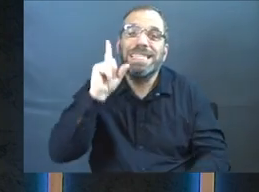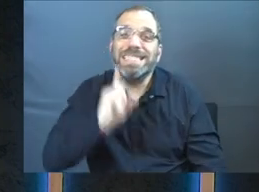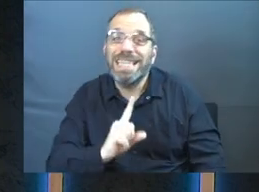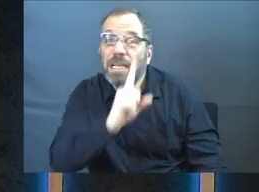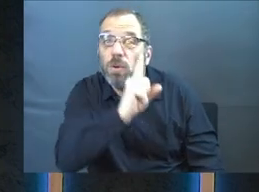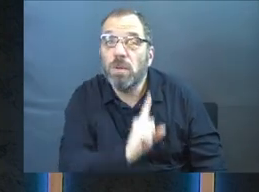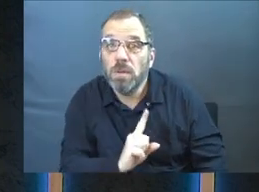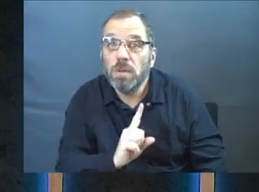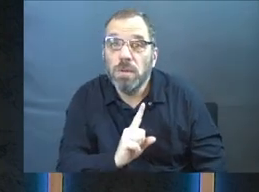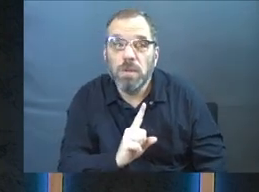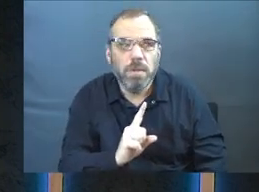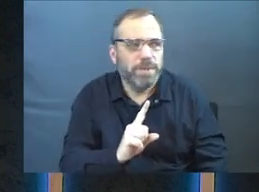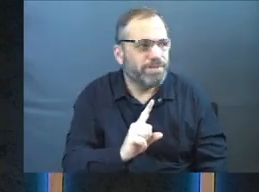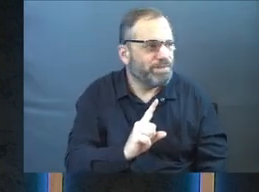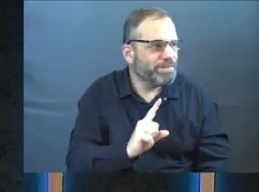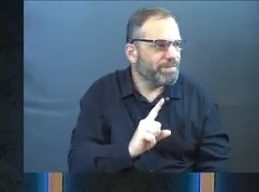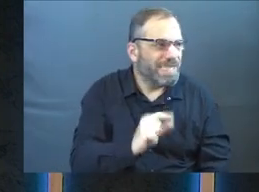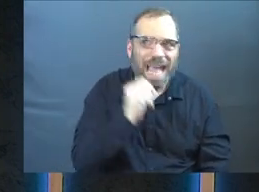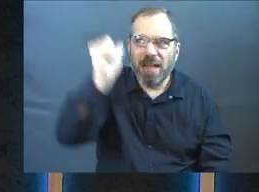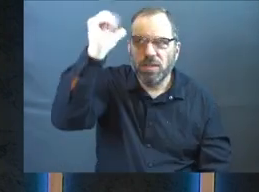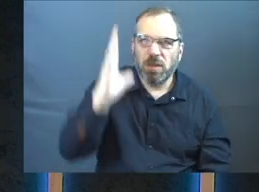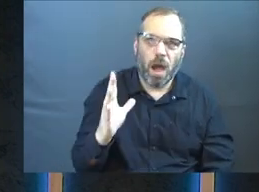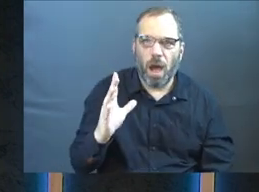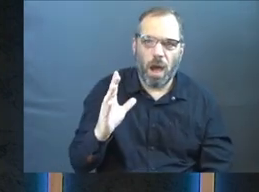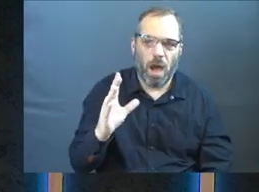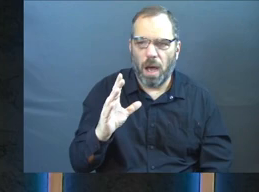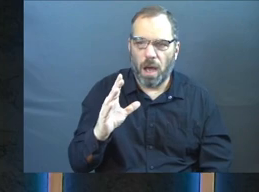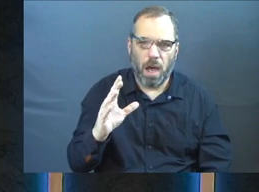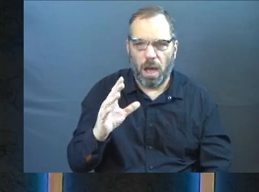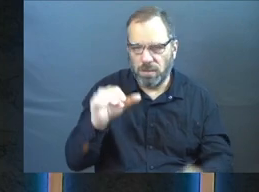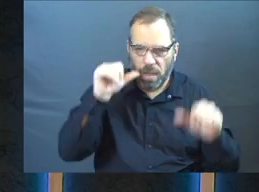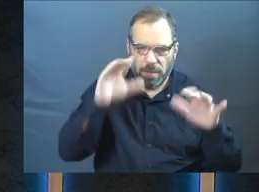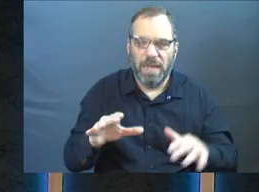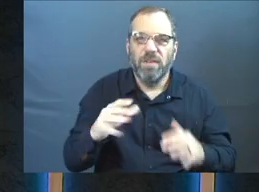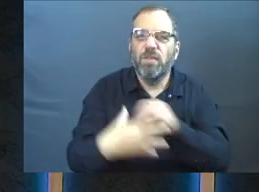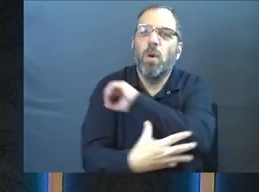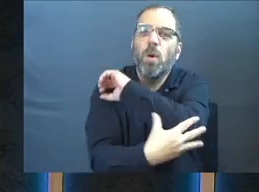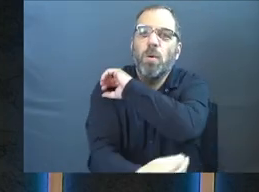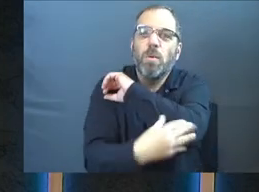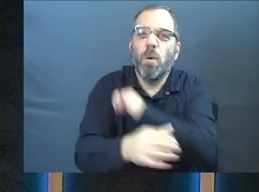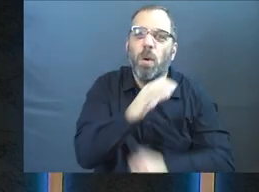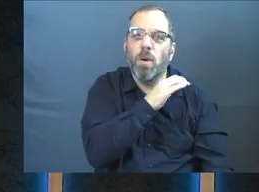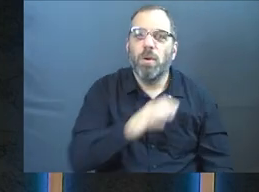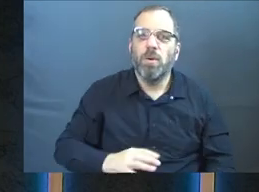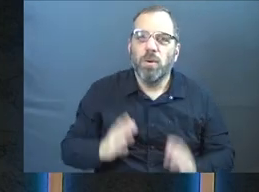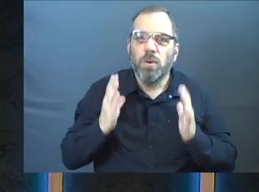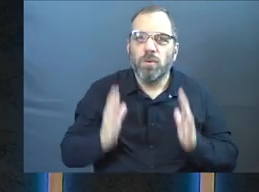and that singleness is not like God's consolation prize for poor Christians.